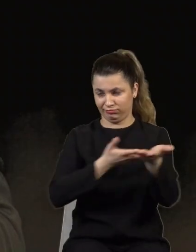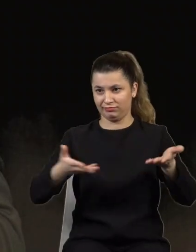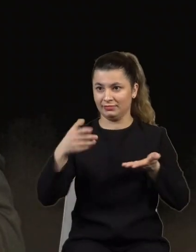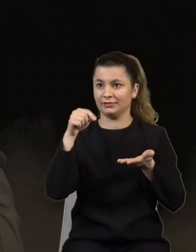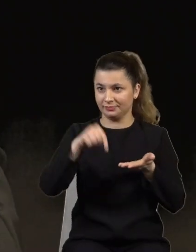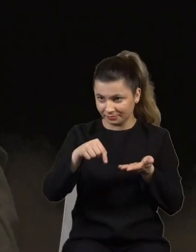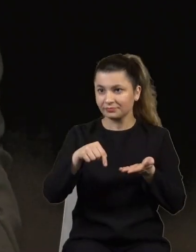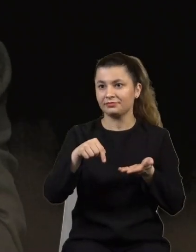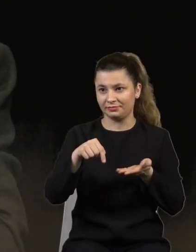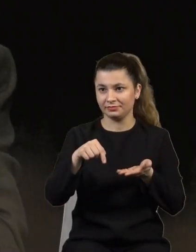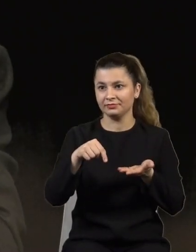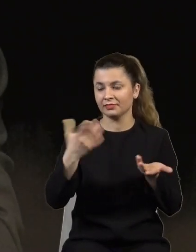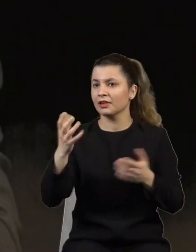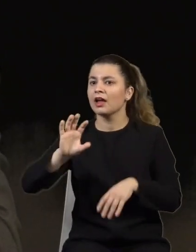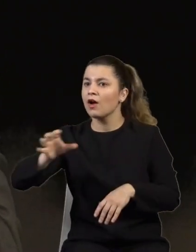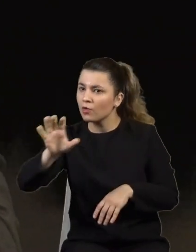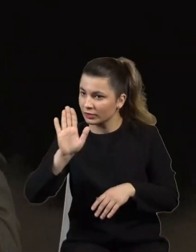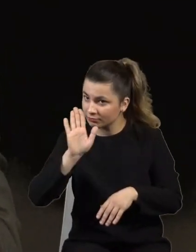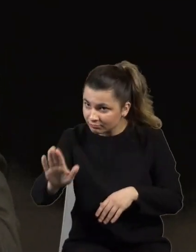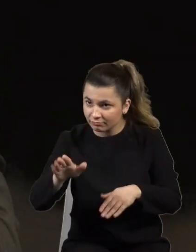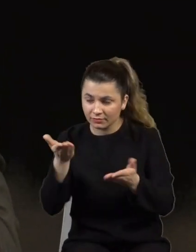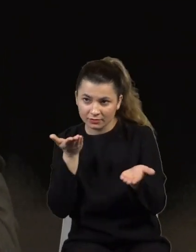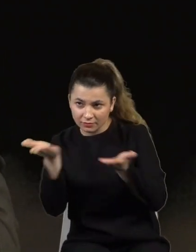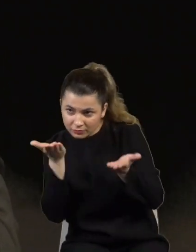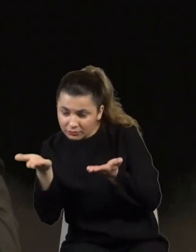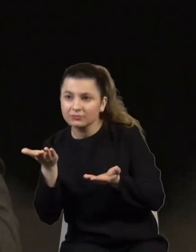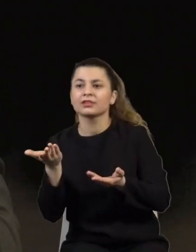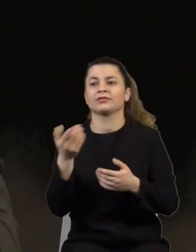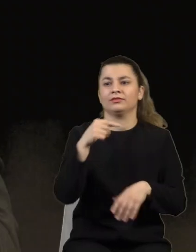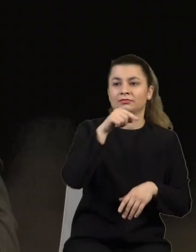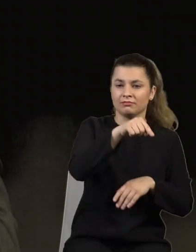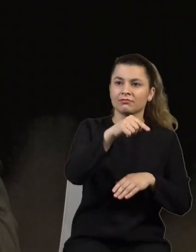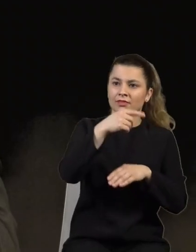the logistics, we look at from the security and defense